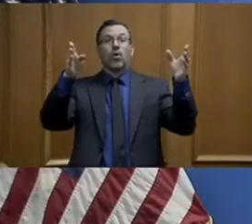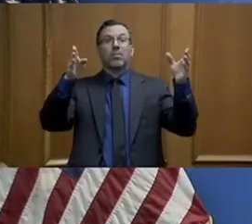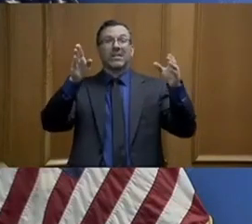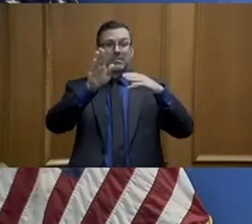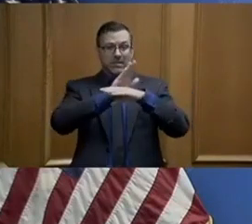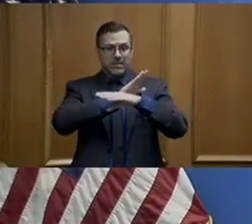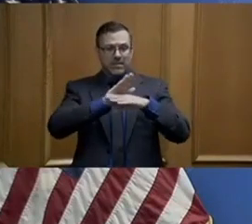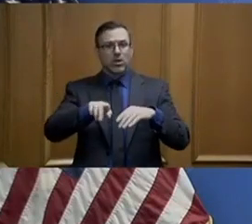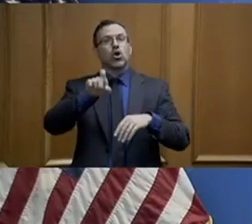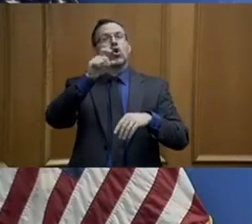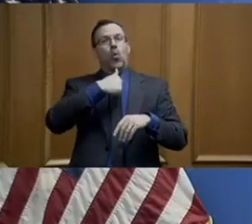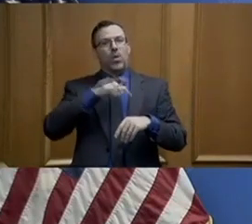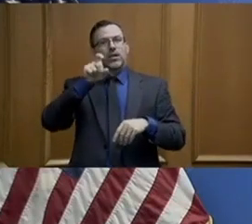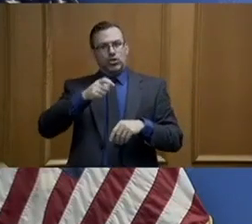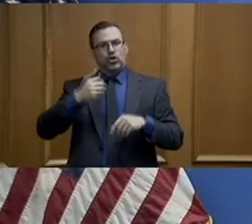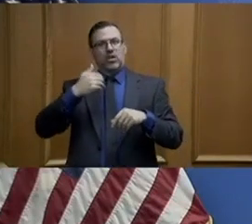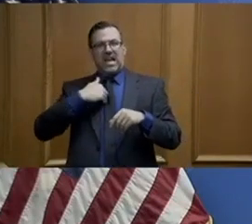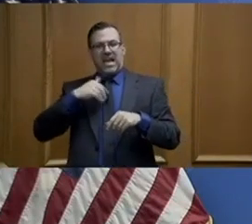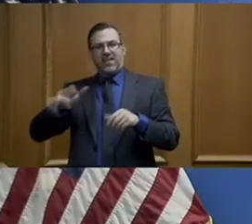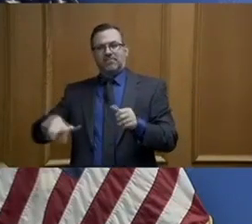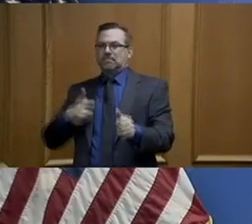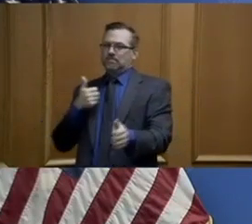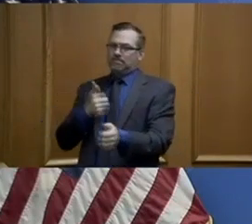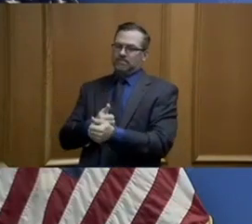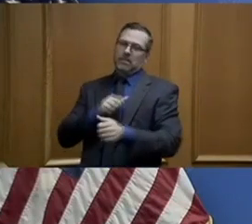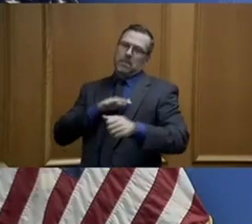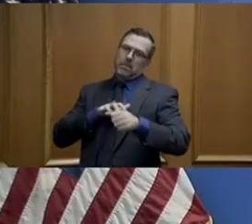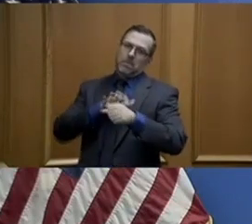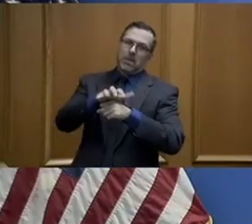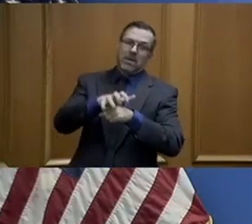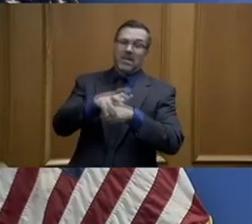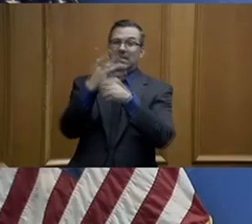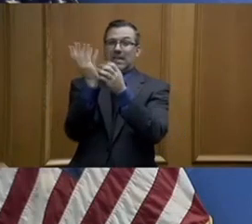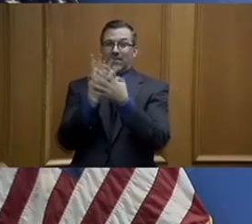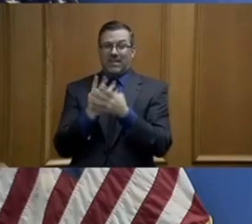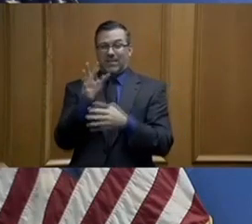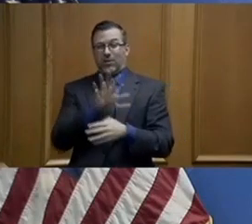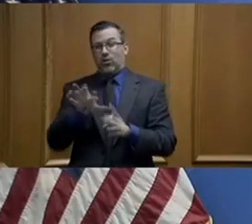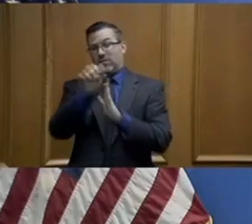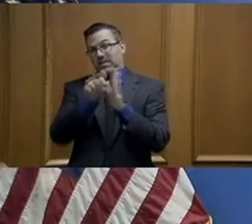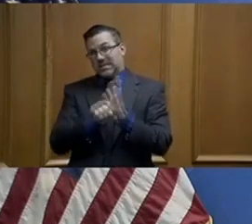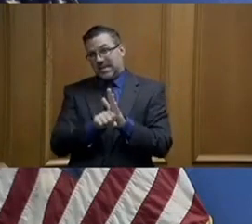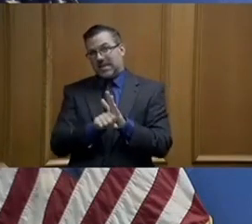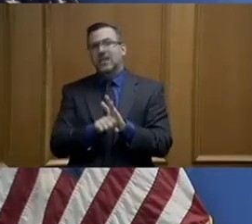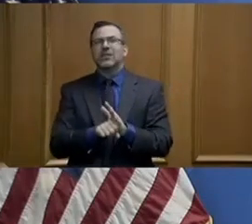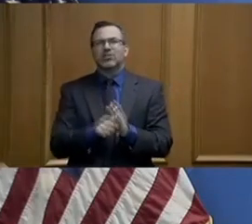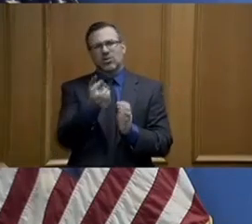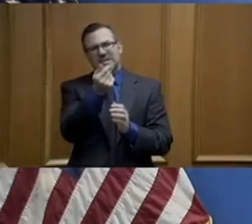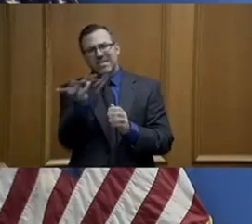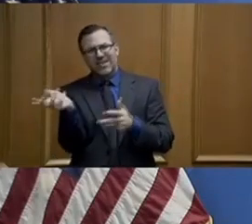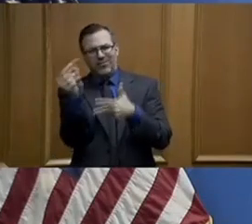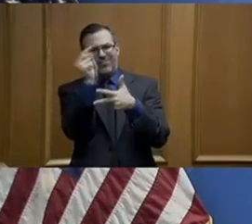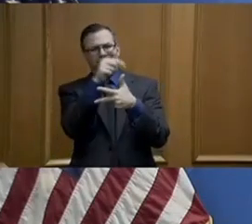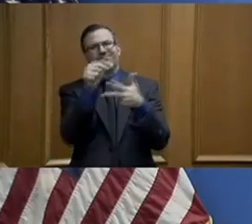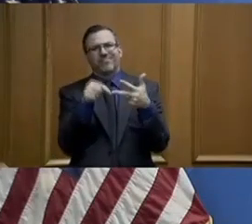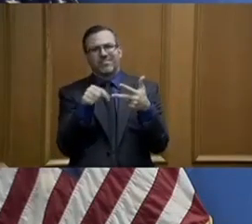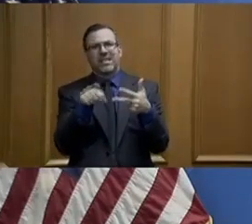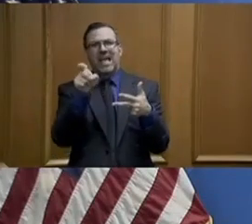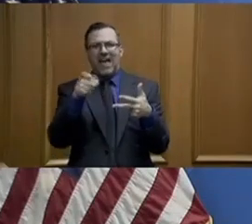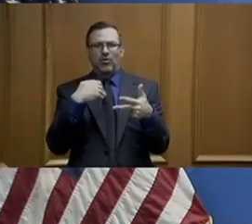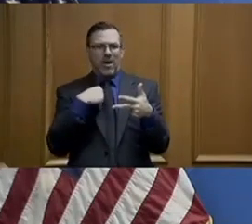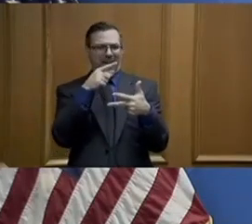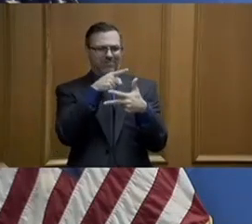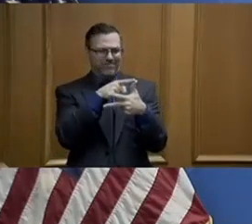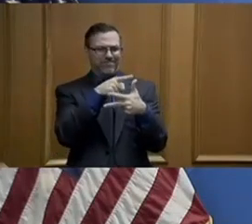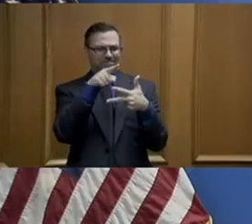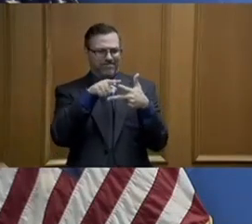testing all across our state, and we have a continued strategy to do so. So there are a number of things that have to be in